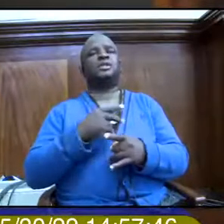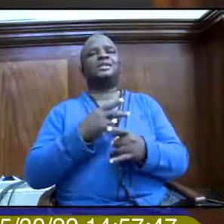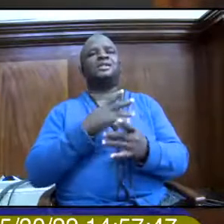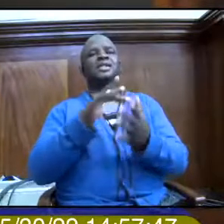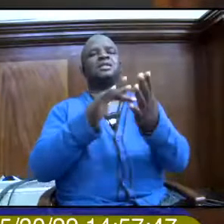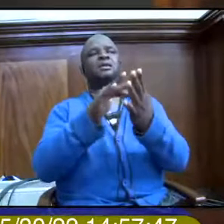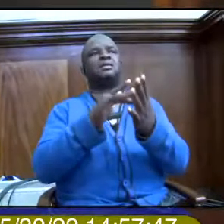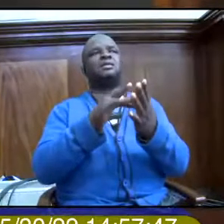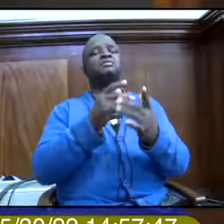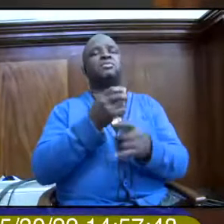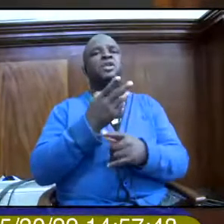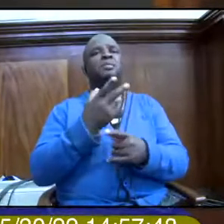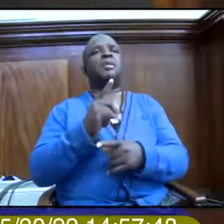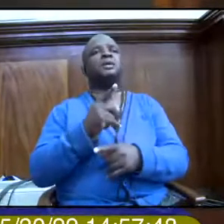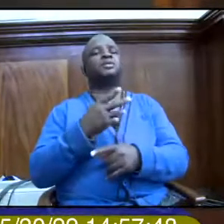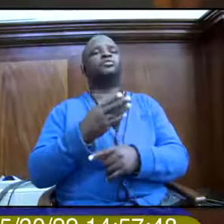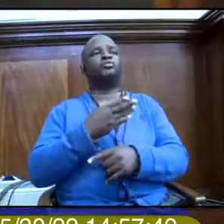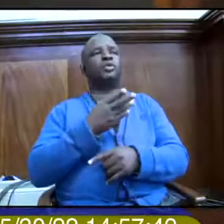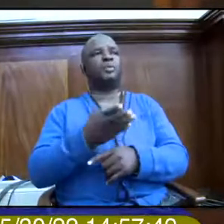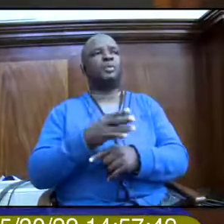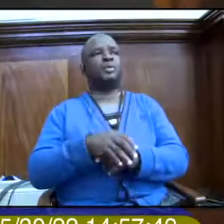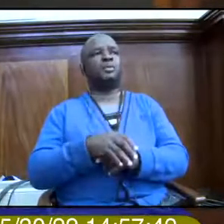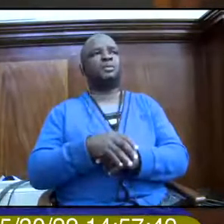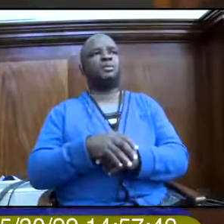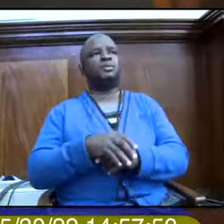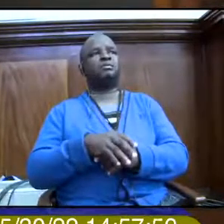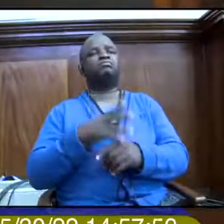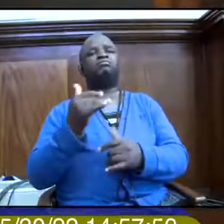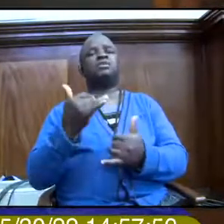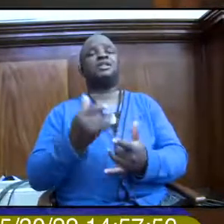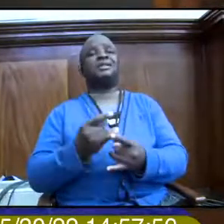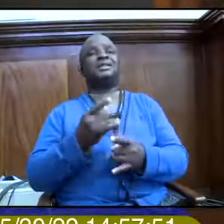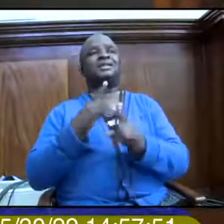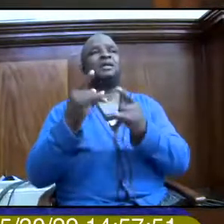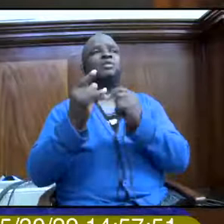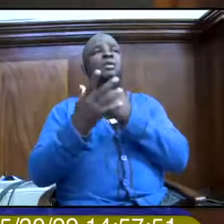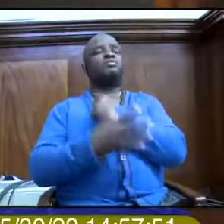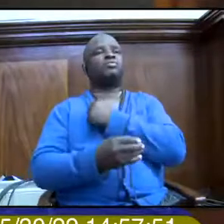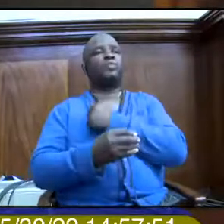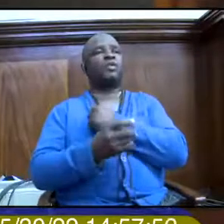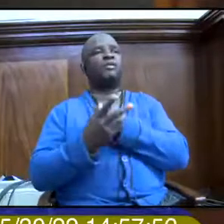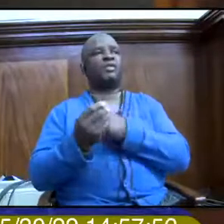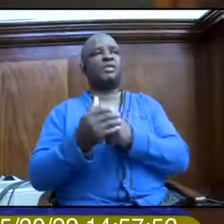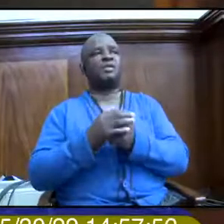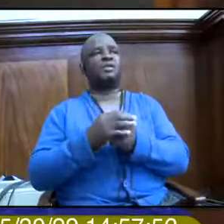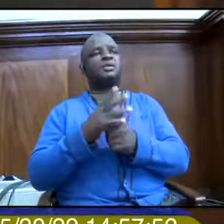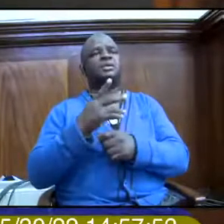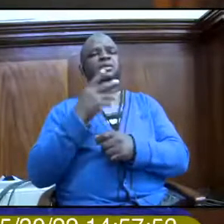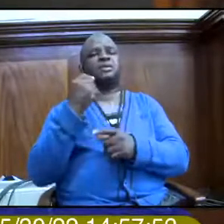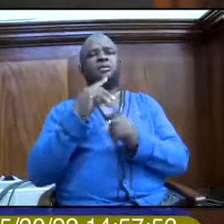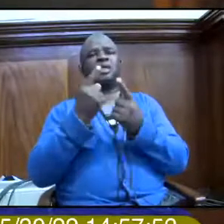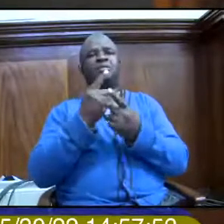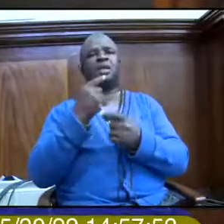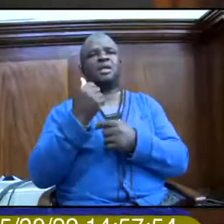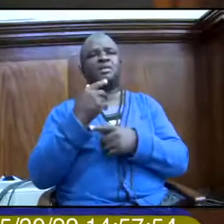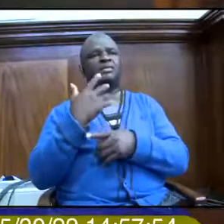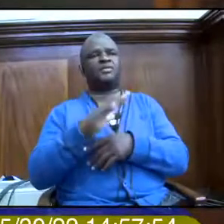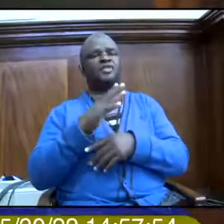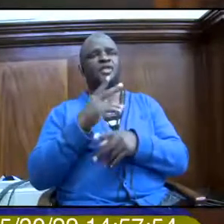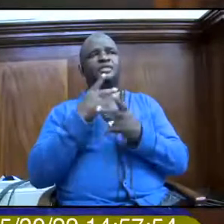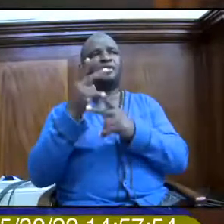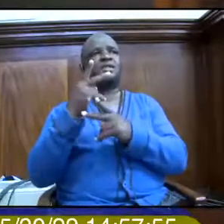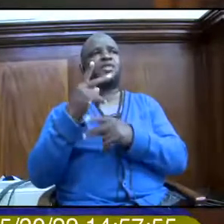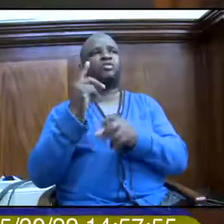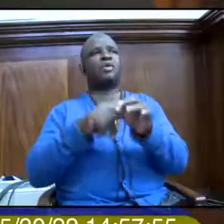exist for instance it's a ghost town i don't know when last have the department visited quaker it's